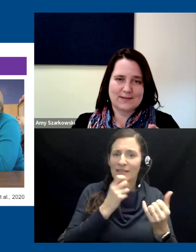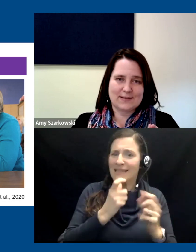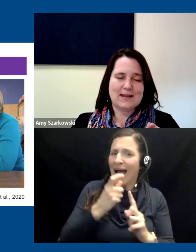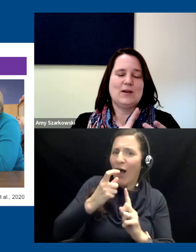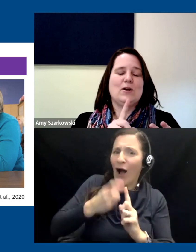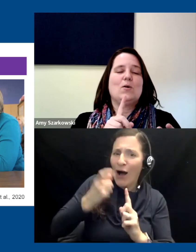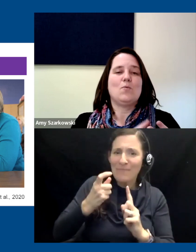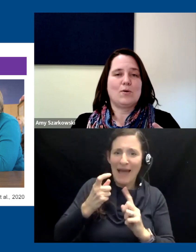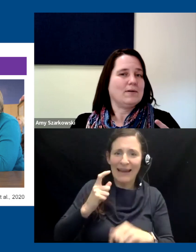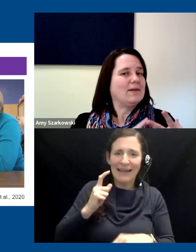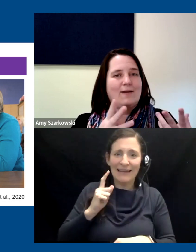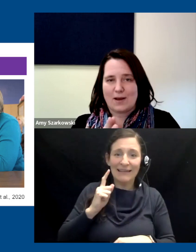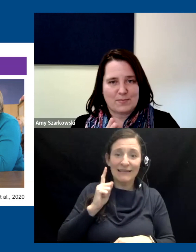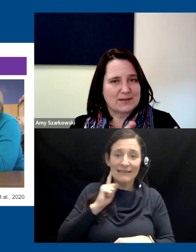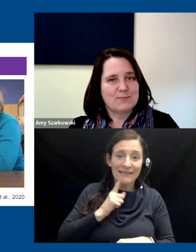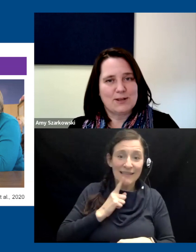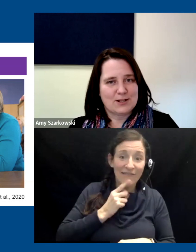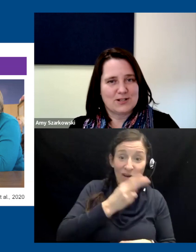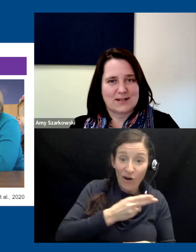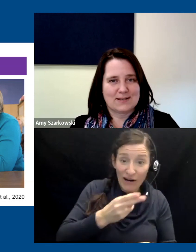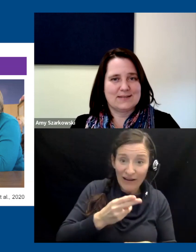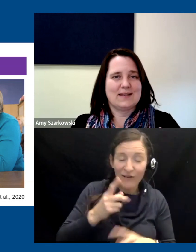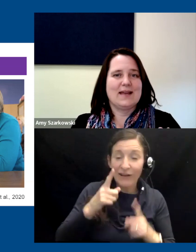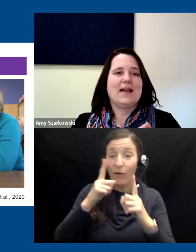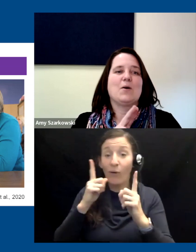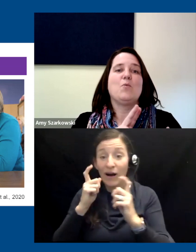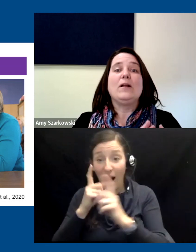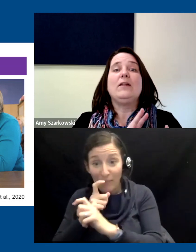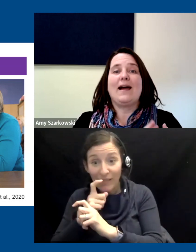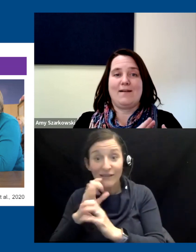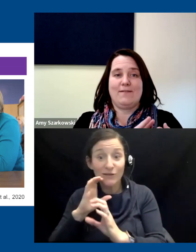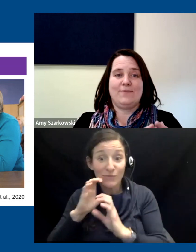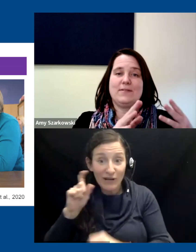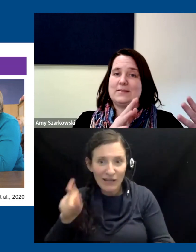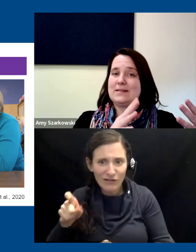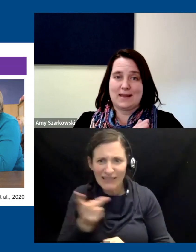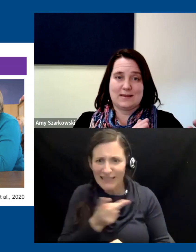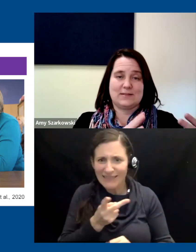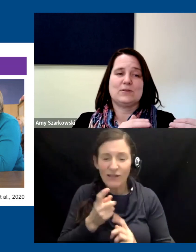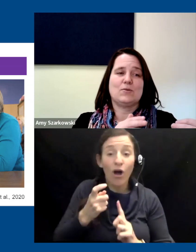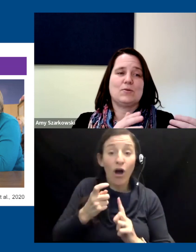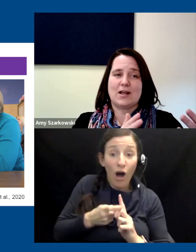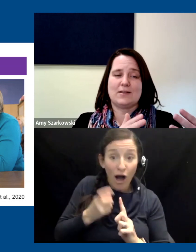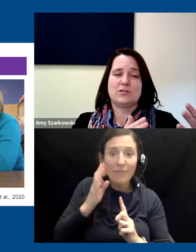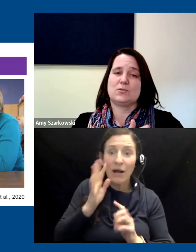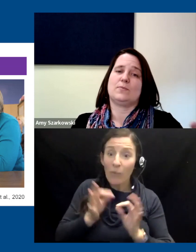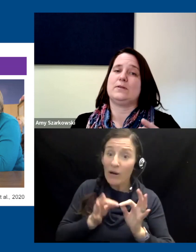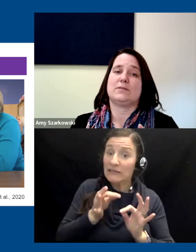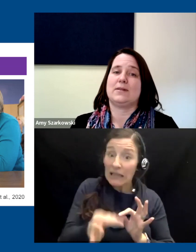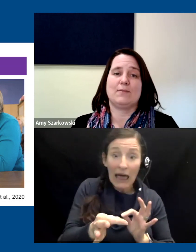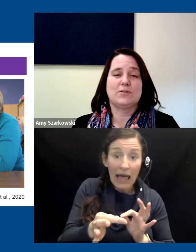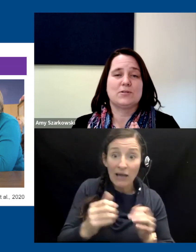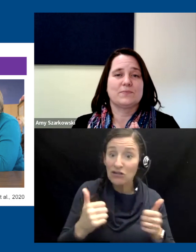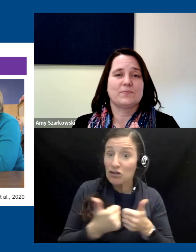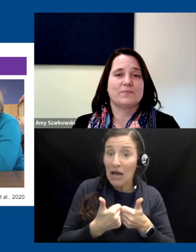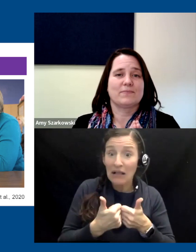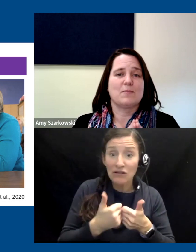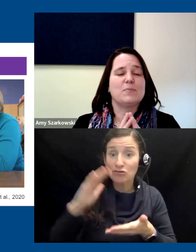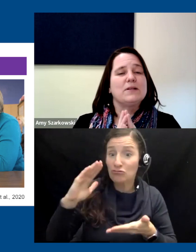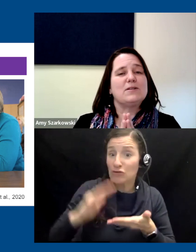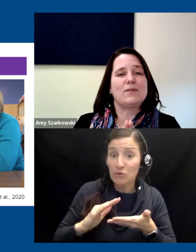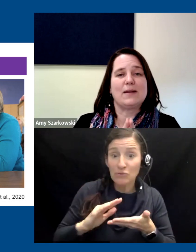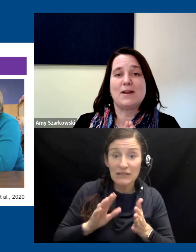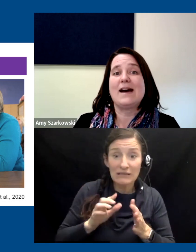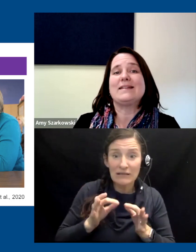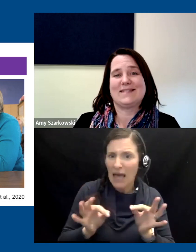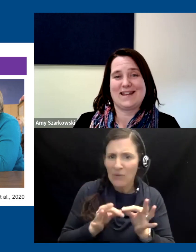hearing or have complex communication needs will have delays or challenges or reduced language.